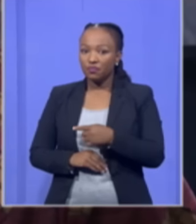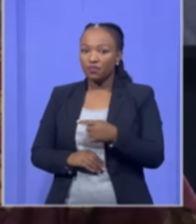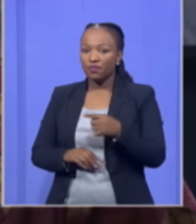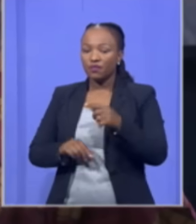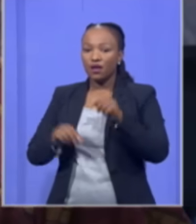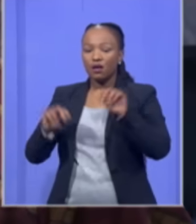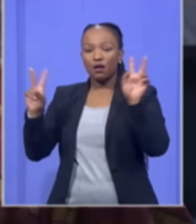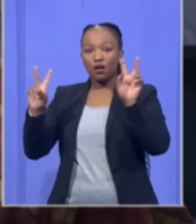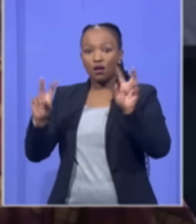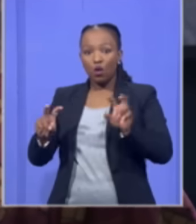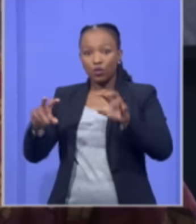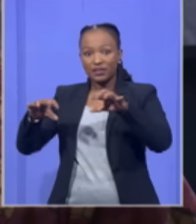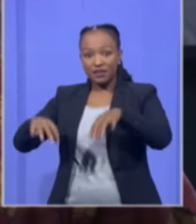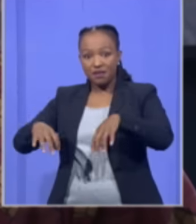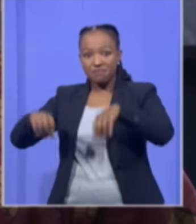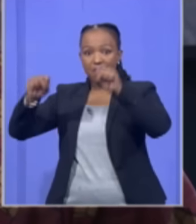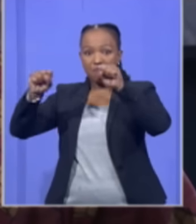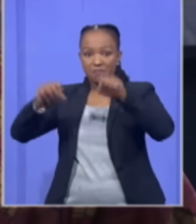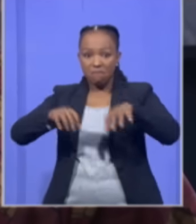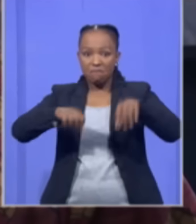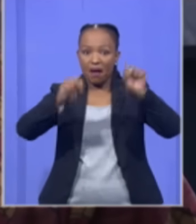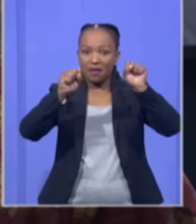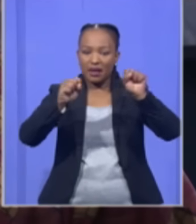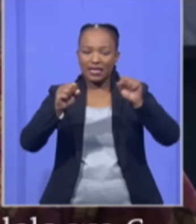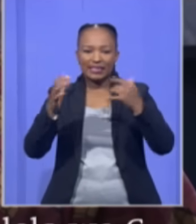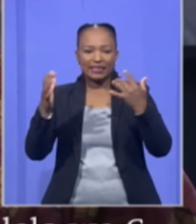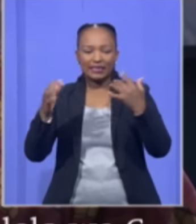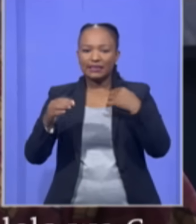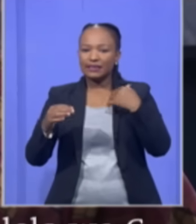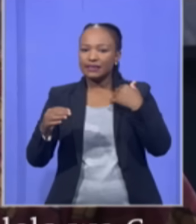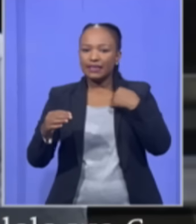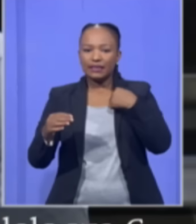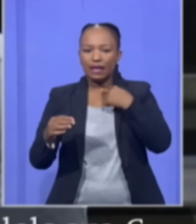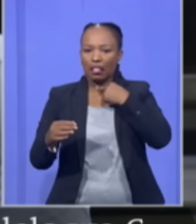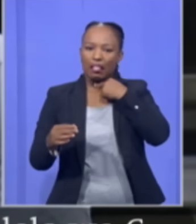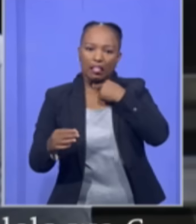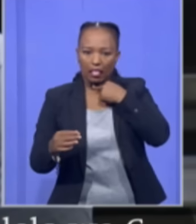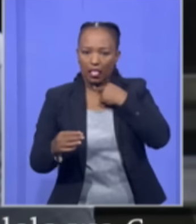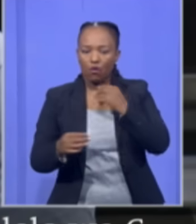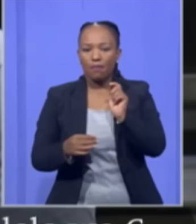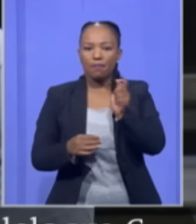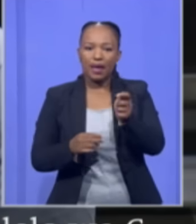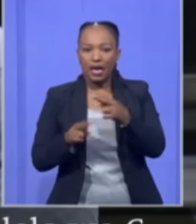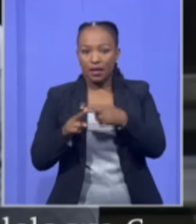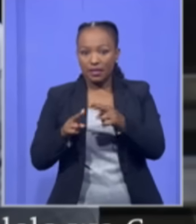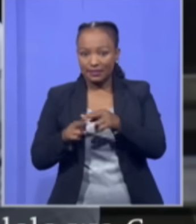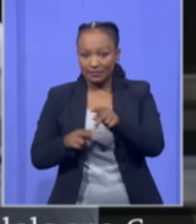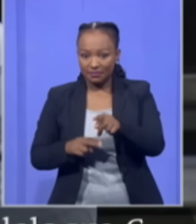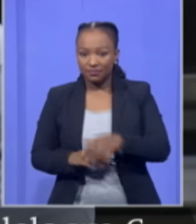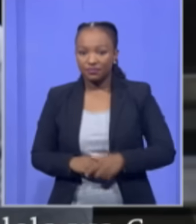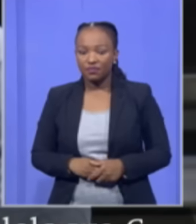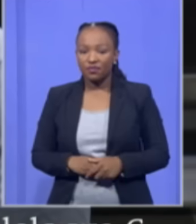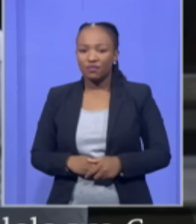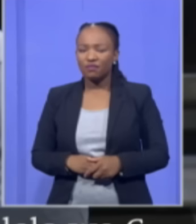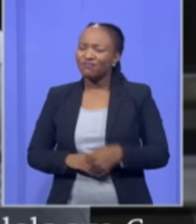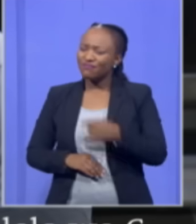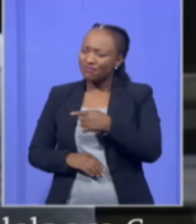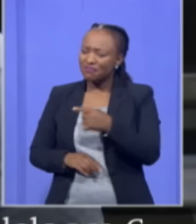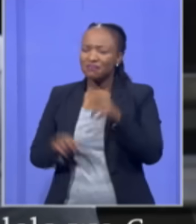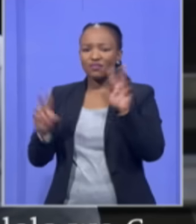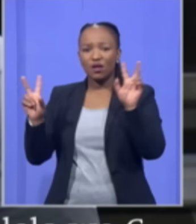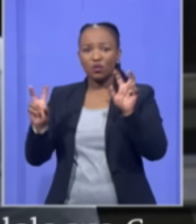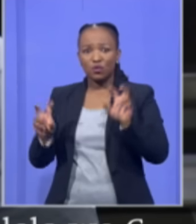ya mpheketsa nna yaka ke duela rent. This load shedding issue it gave us a